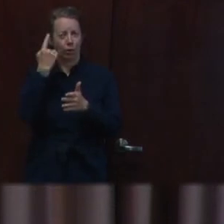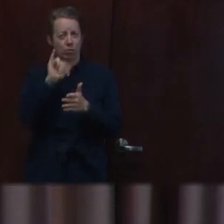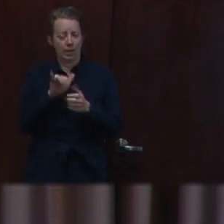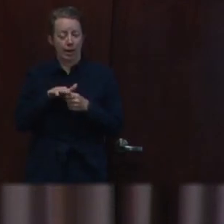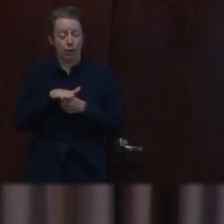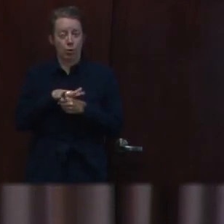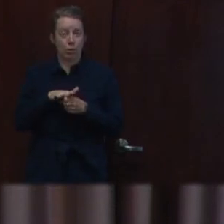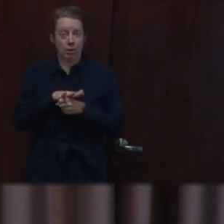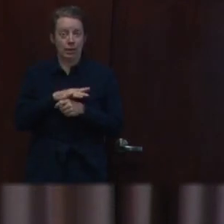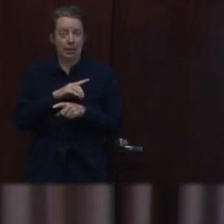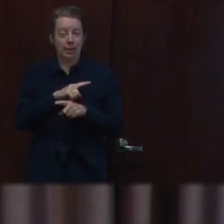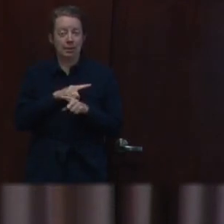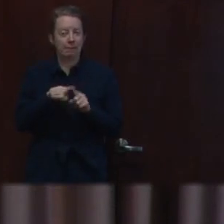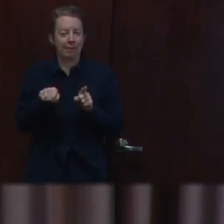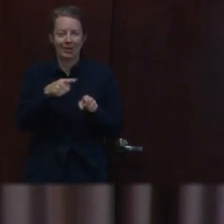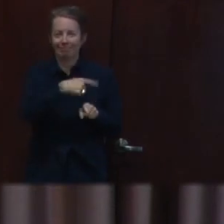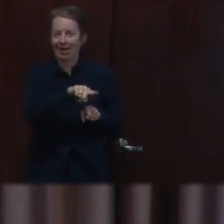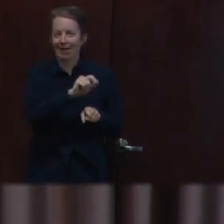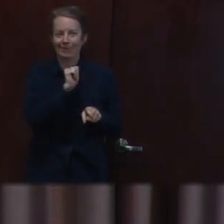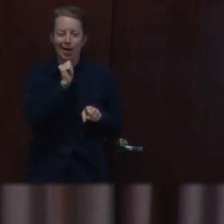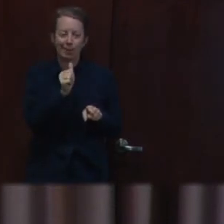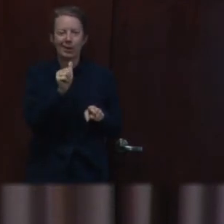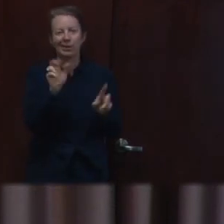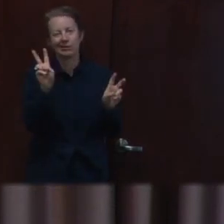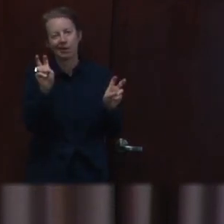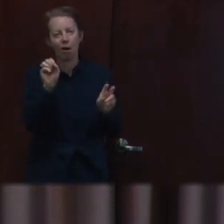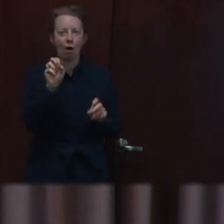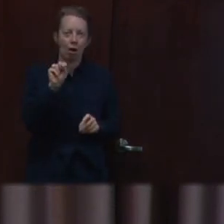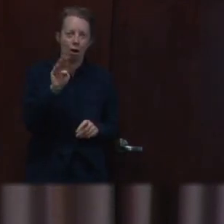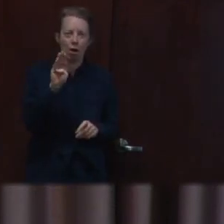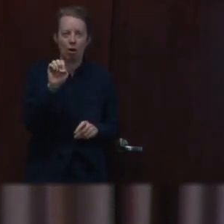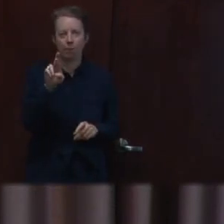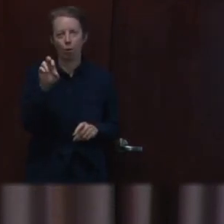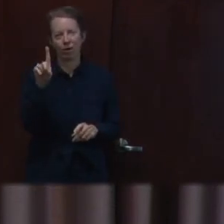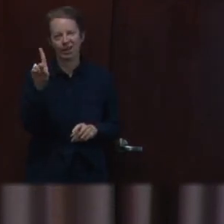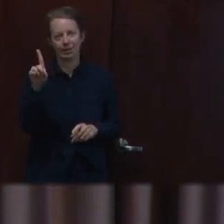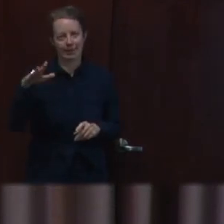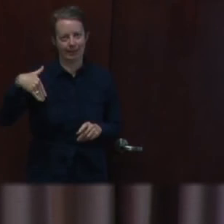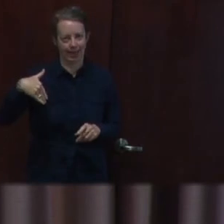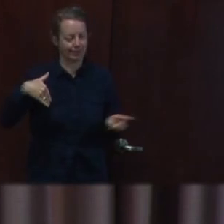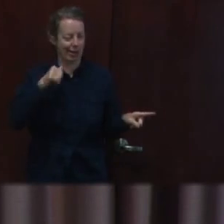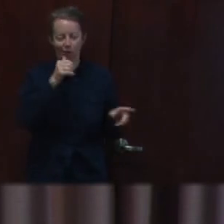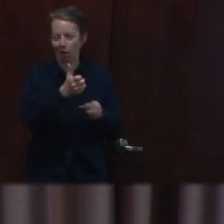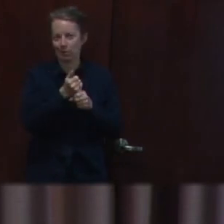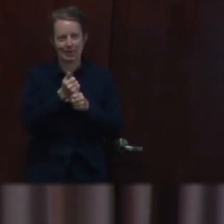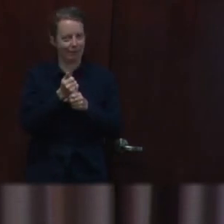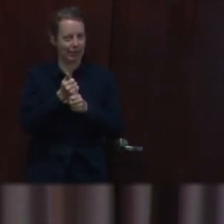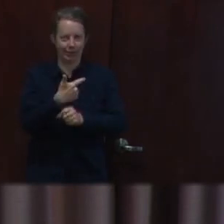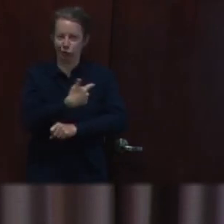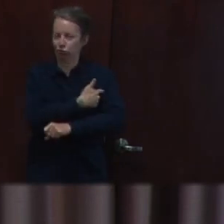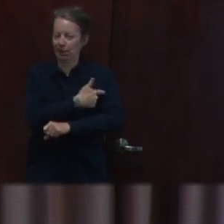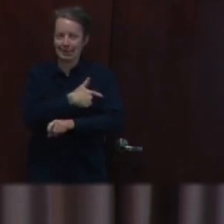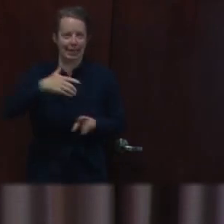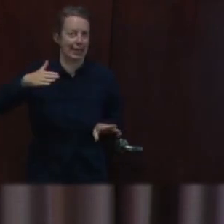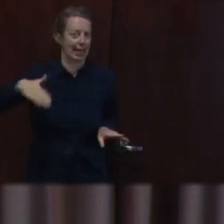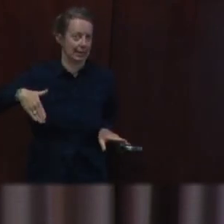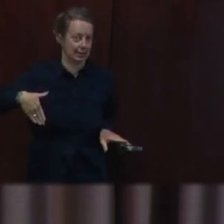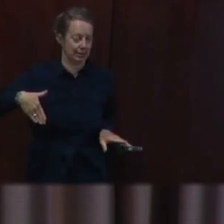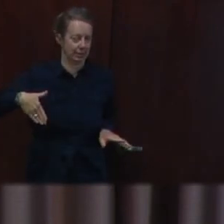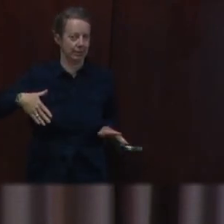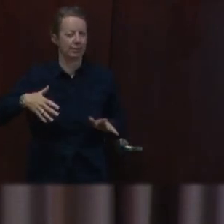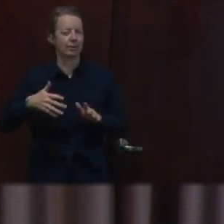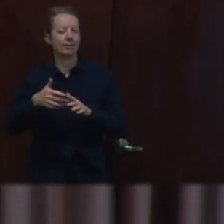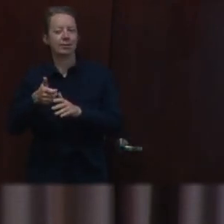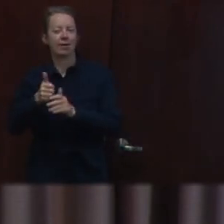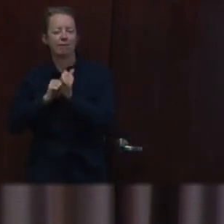they have not been onboarded yet, and are not receiving vaccine yet, as far as the Department of Health and Human